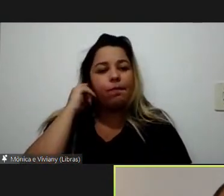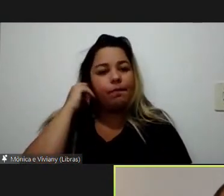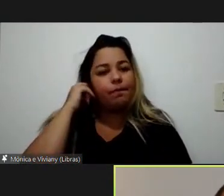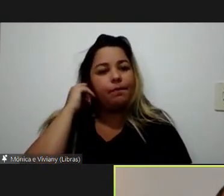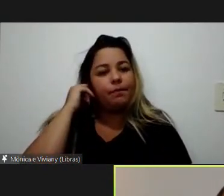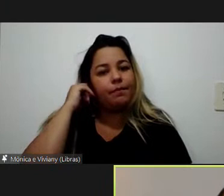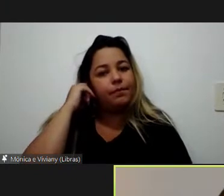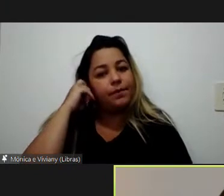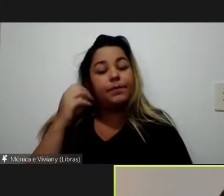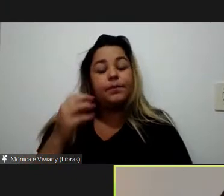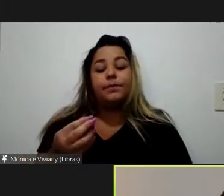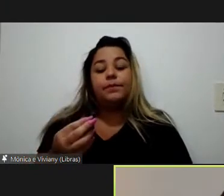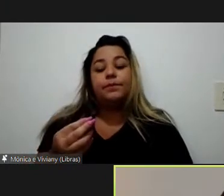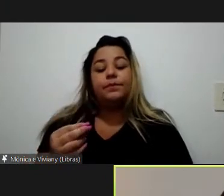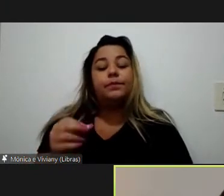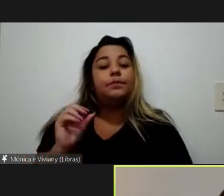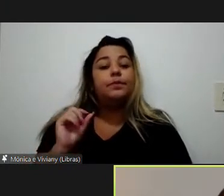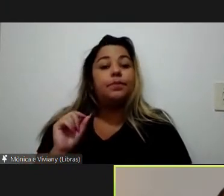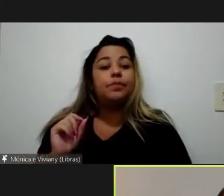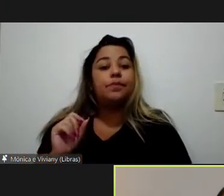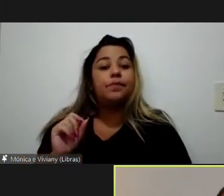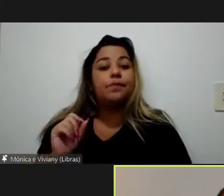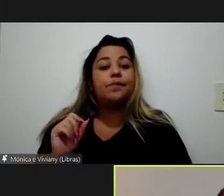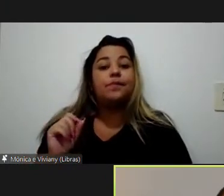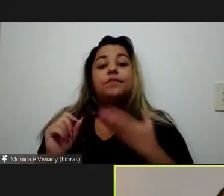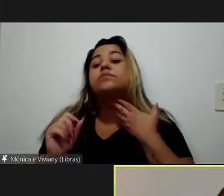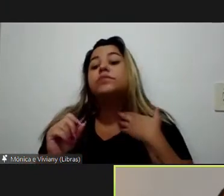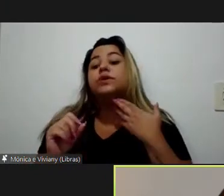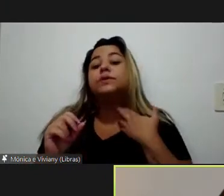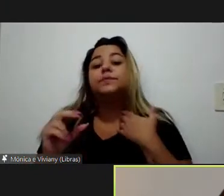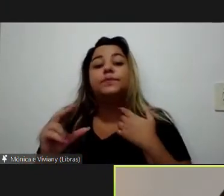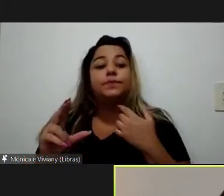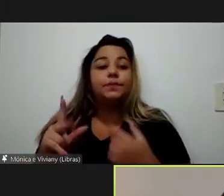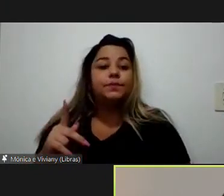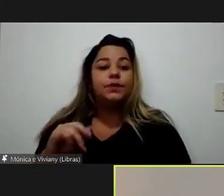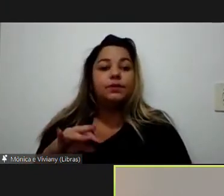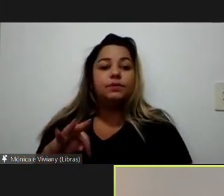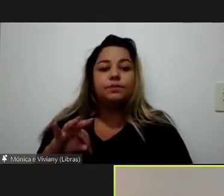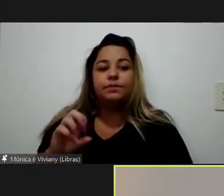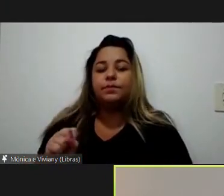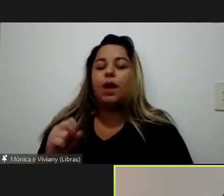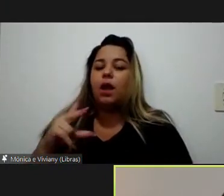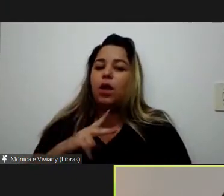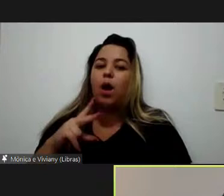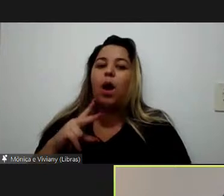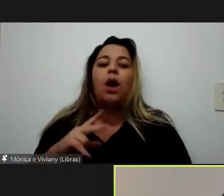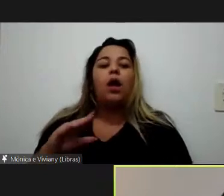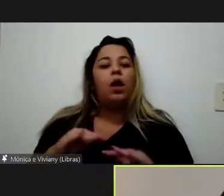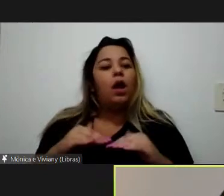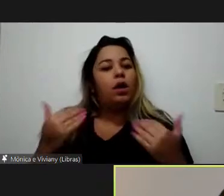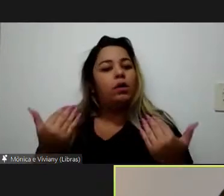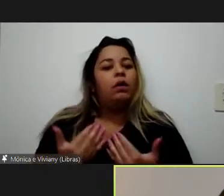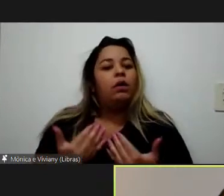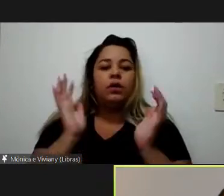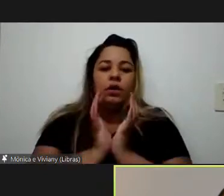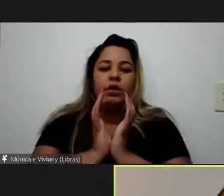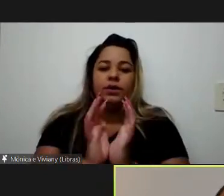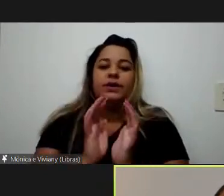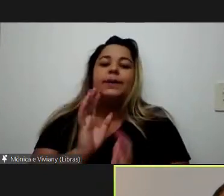individual patients, but also groups, community groups with knowledge, with skills on